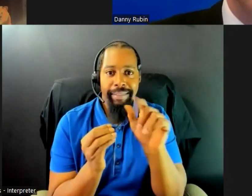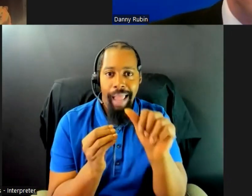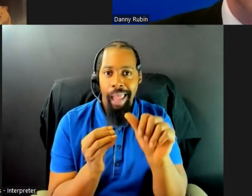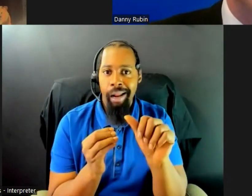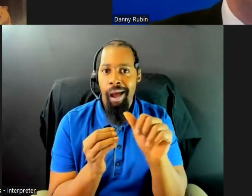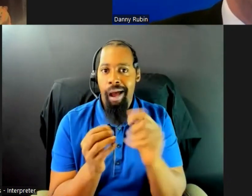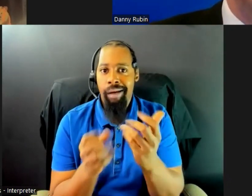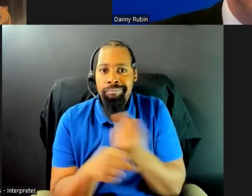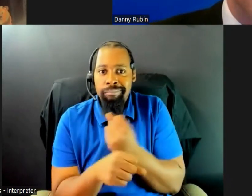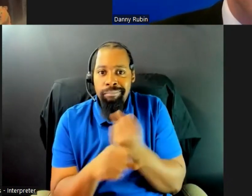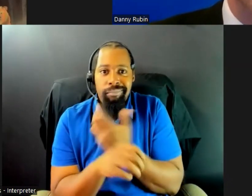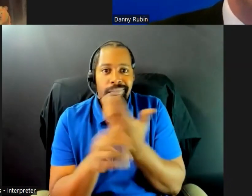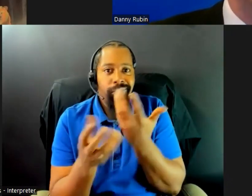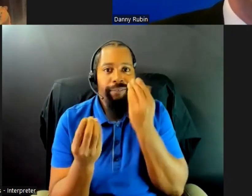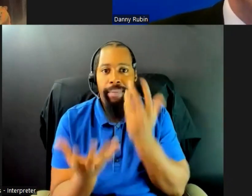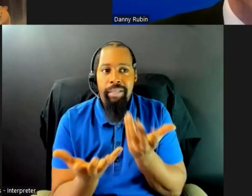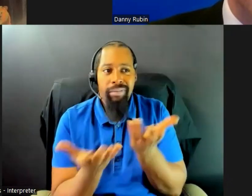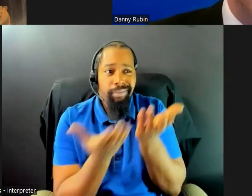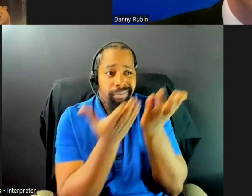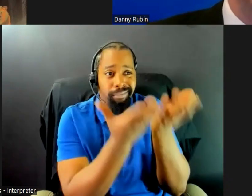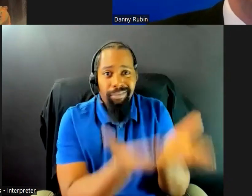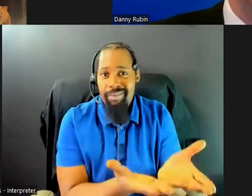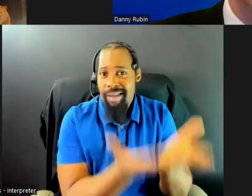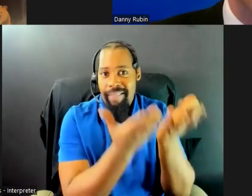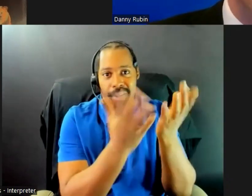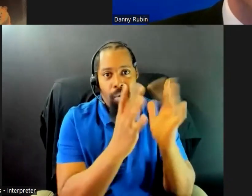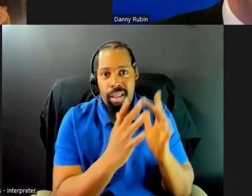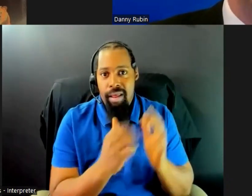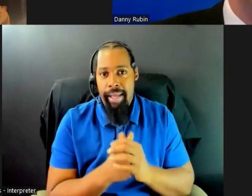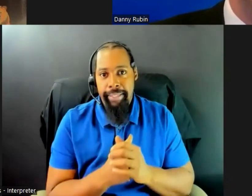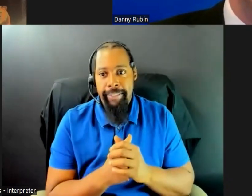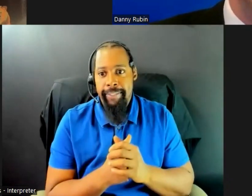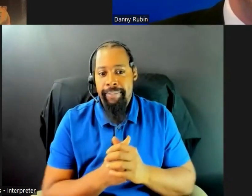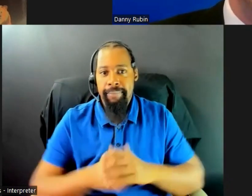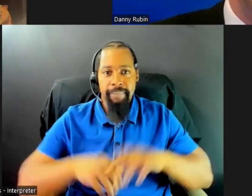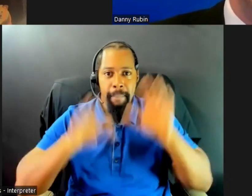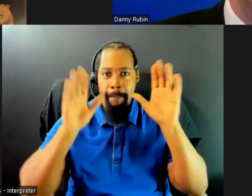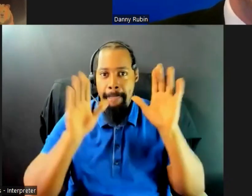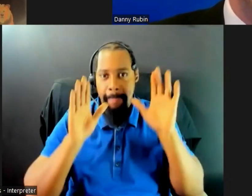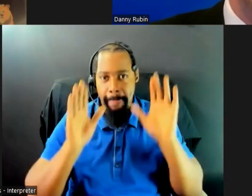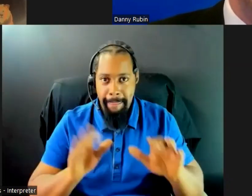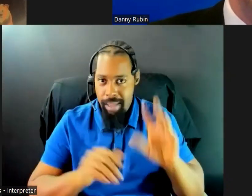amazing websites. Sign up to McKinsey or